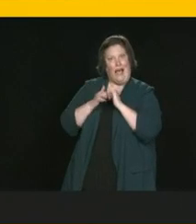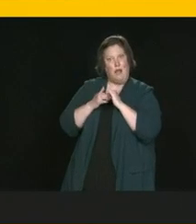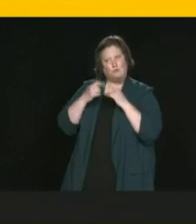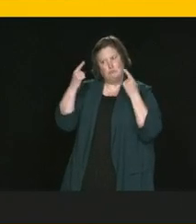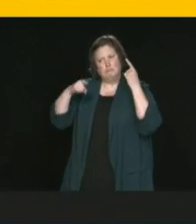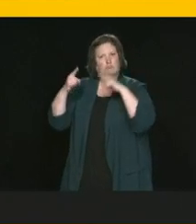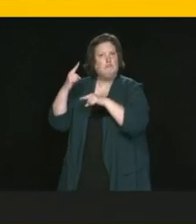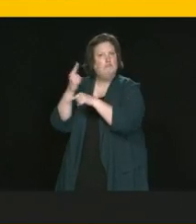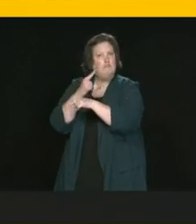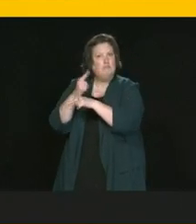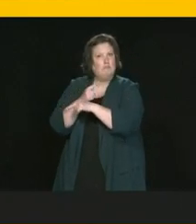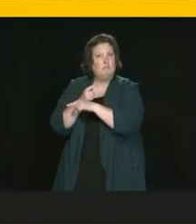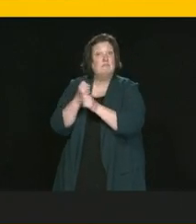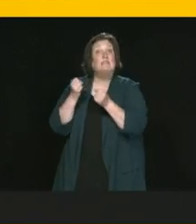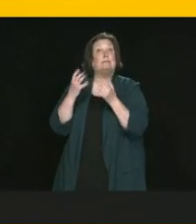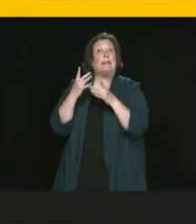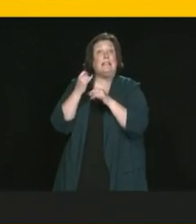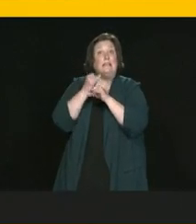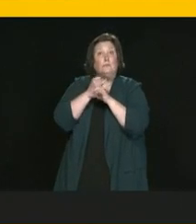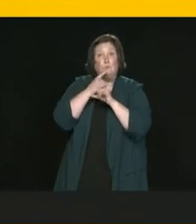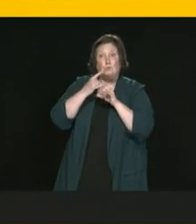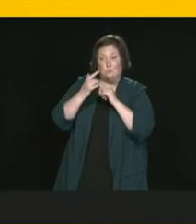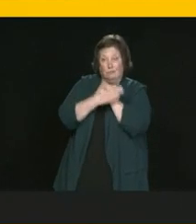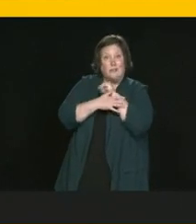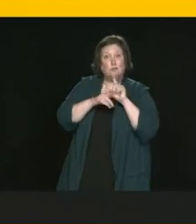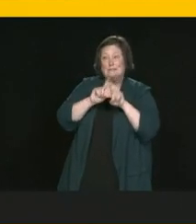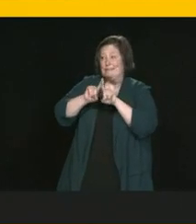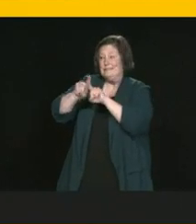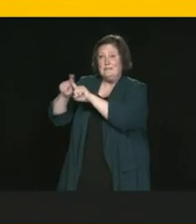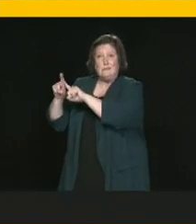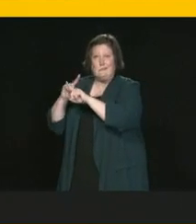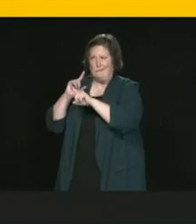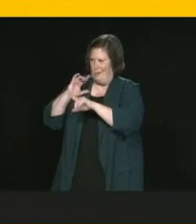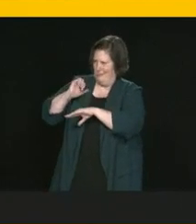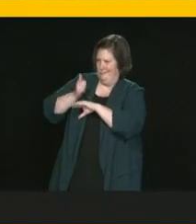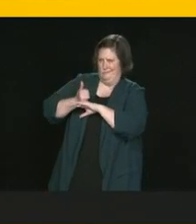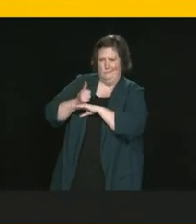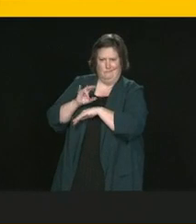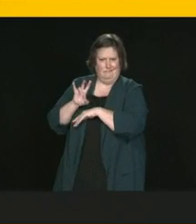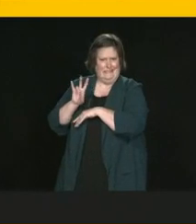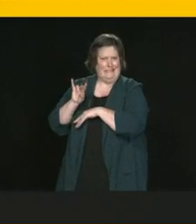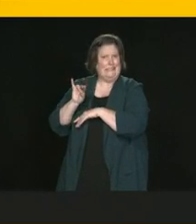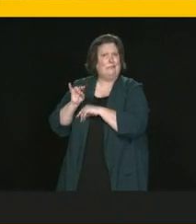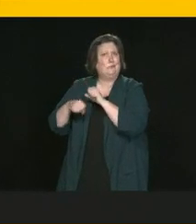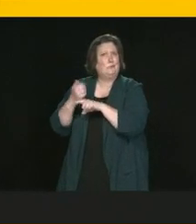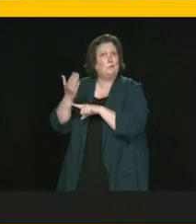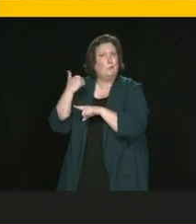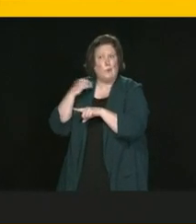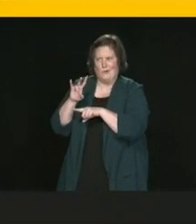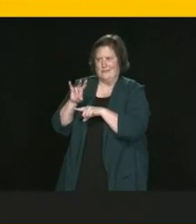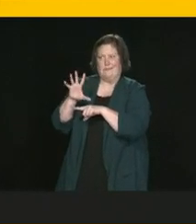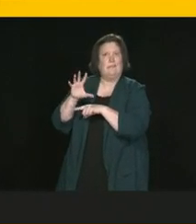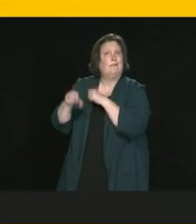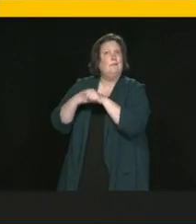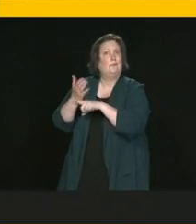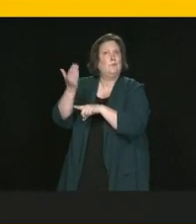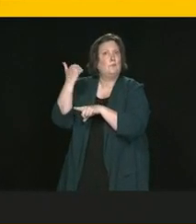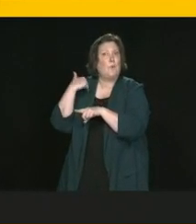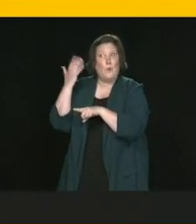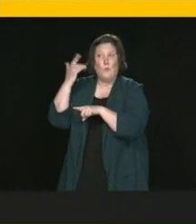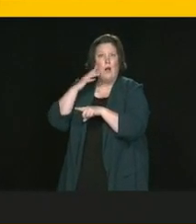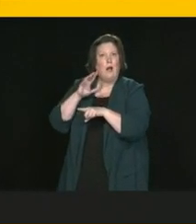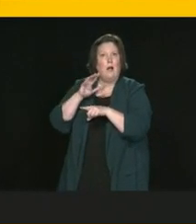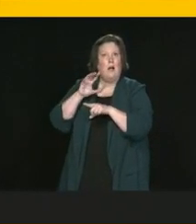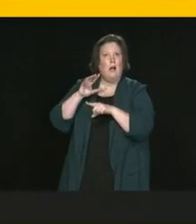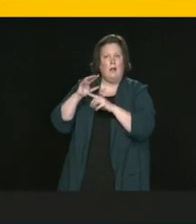Many of our multilateral institutions were created 70, 75 years ago following the tremendous shock and upheaval of World